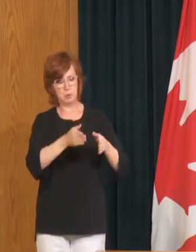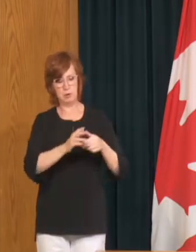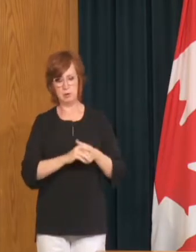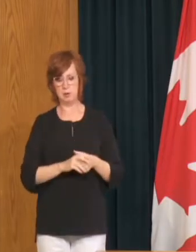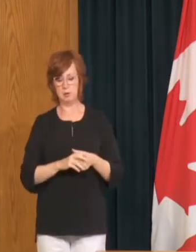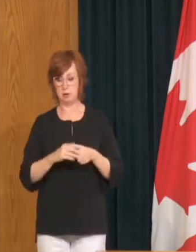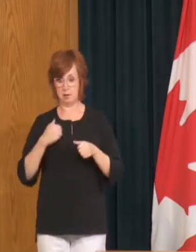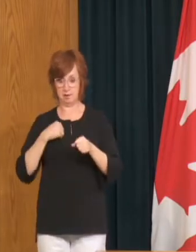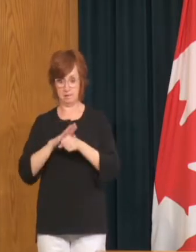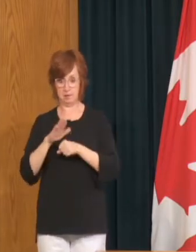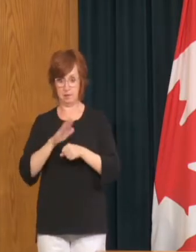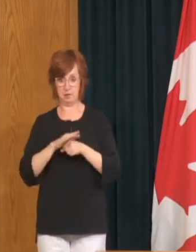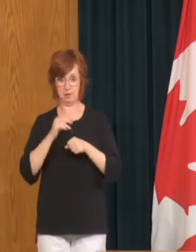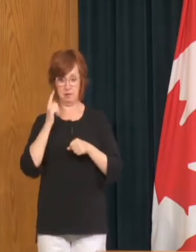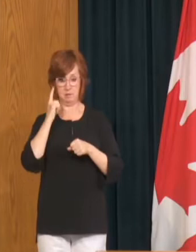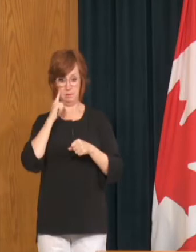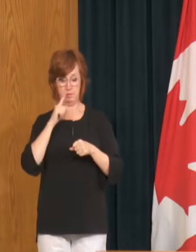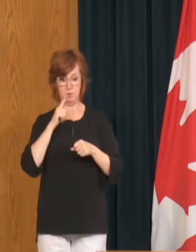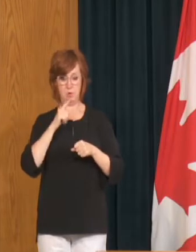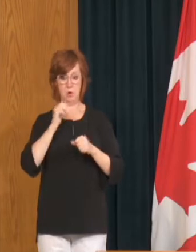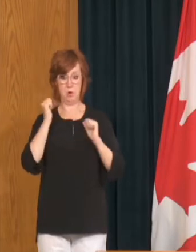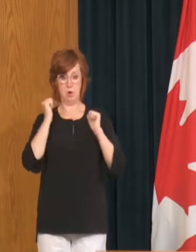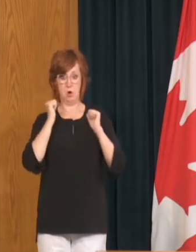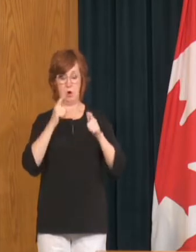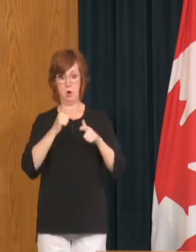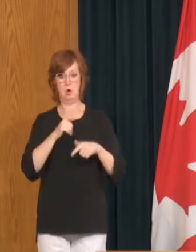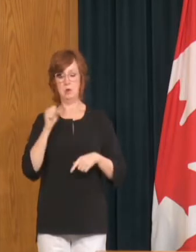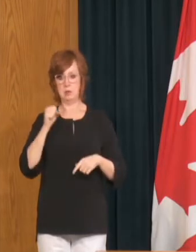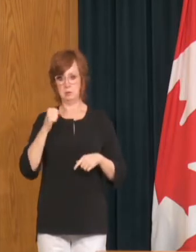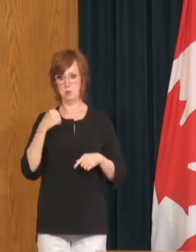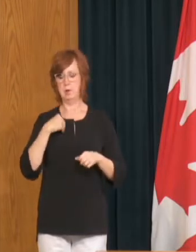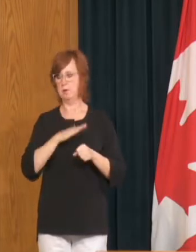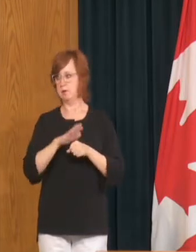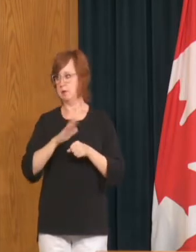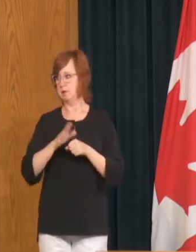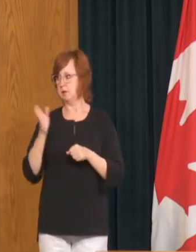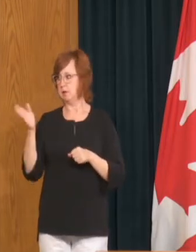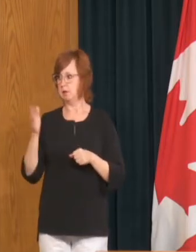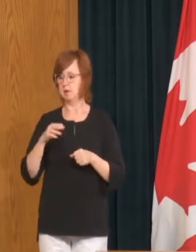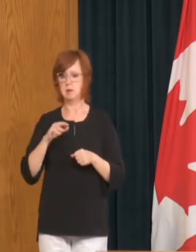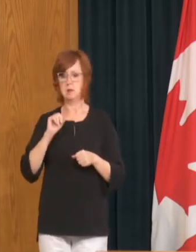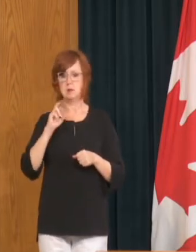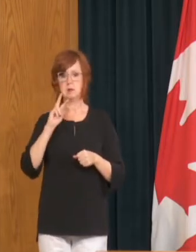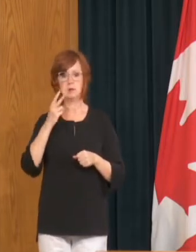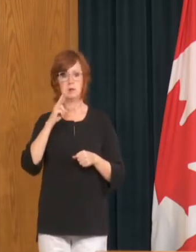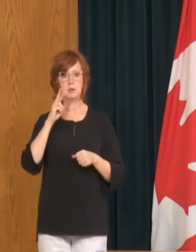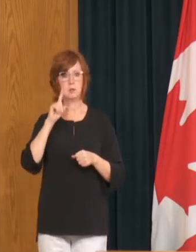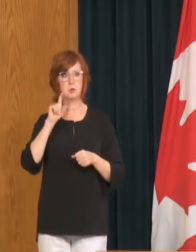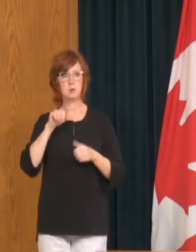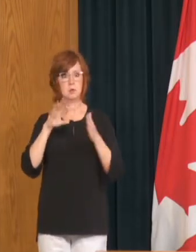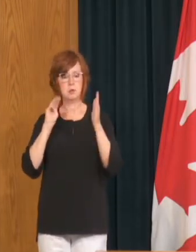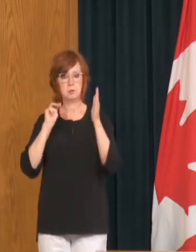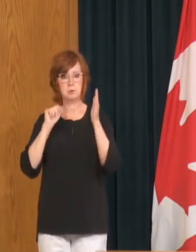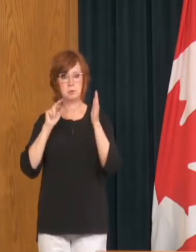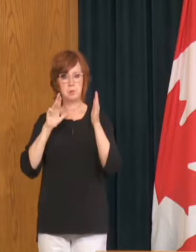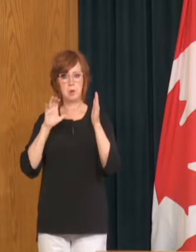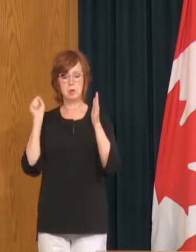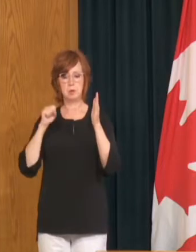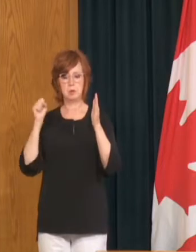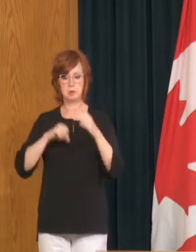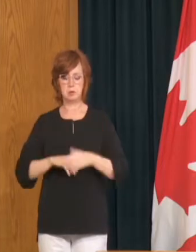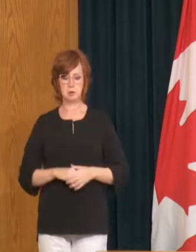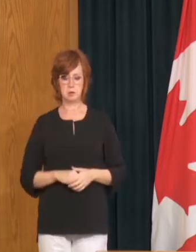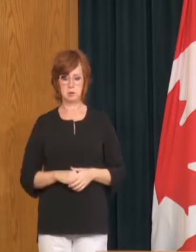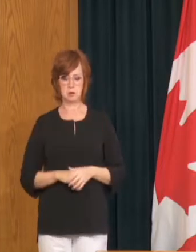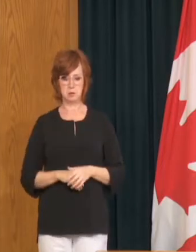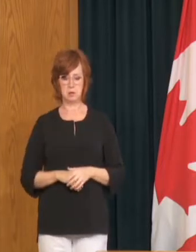safe patient care as well as safe visitation. Follow-up question, Mark? Yes. The South region